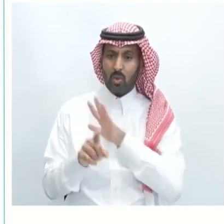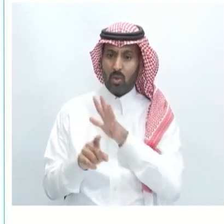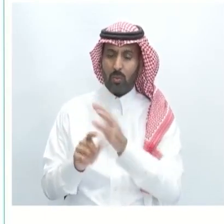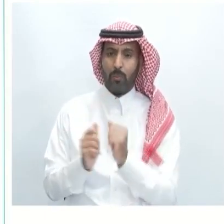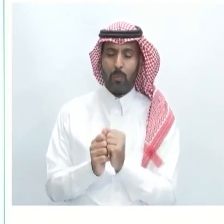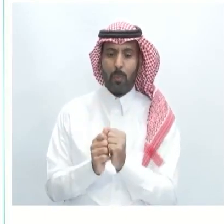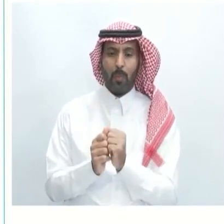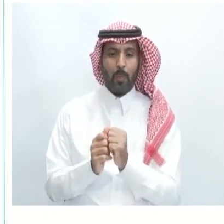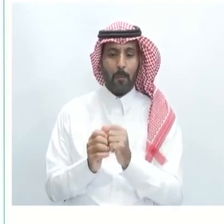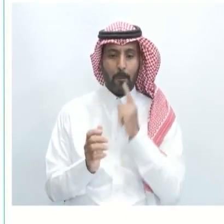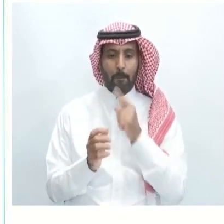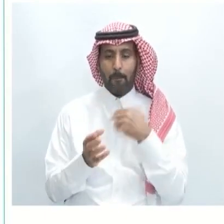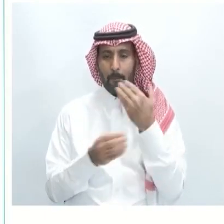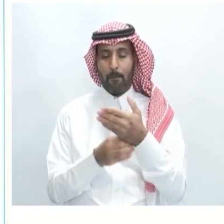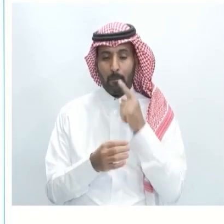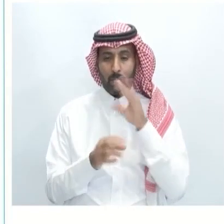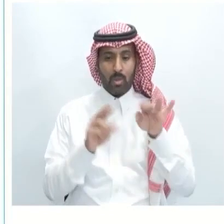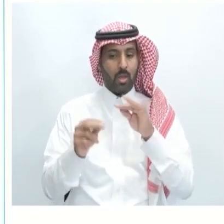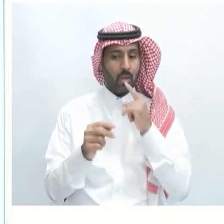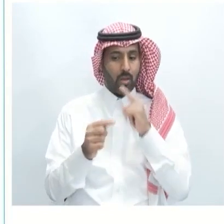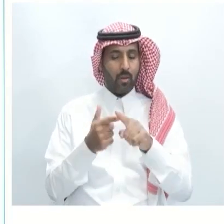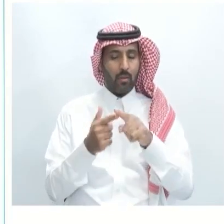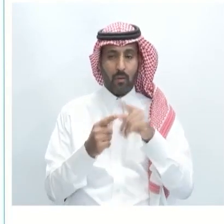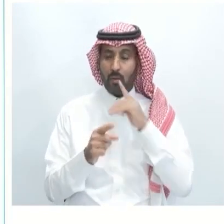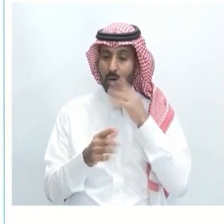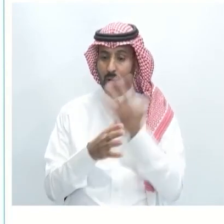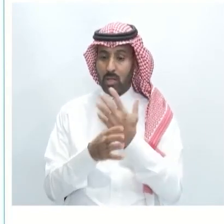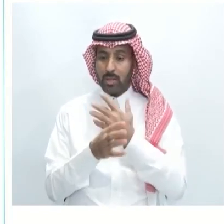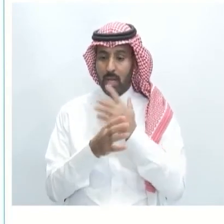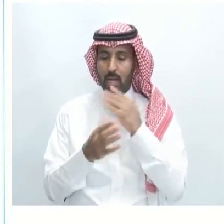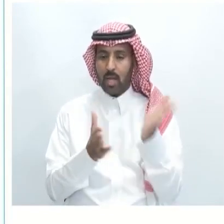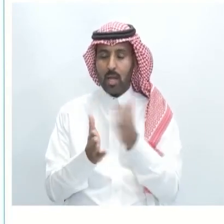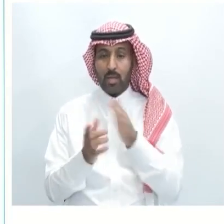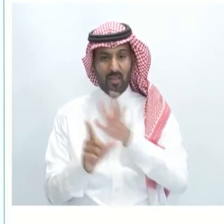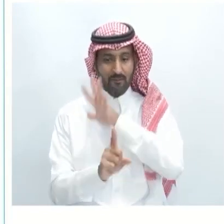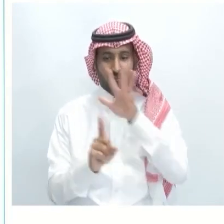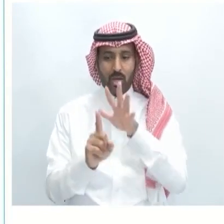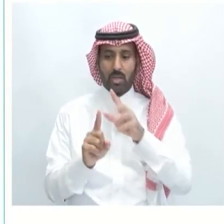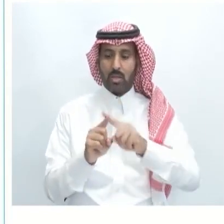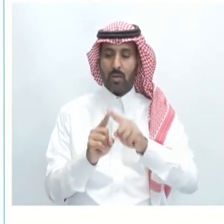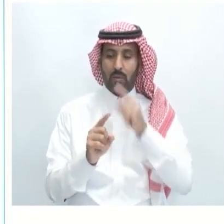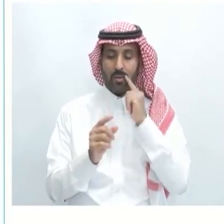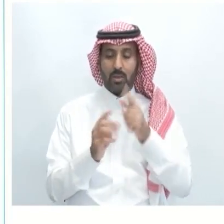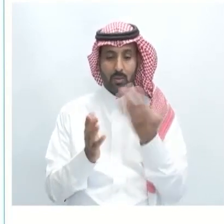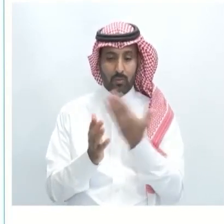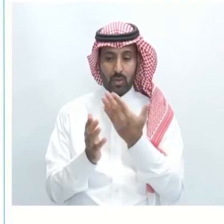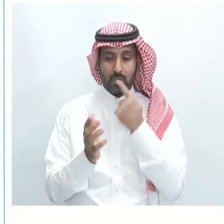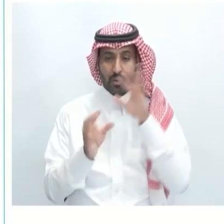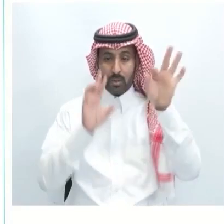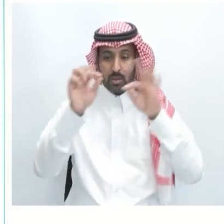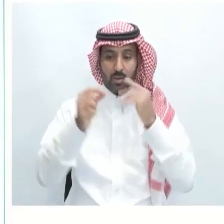example, here, find examples of cause and effect in the stories in the reading on pages 62